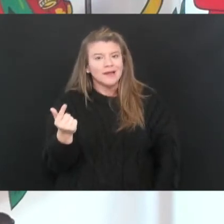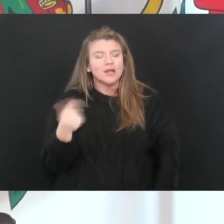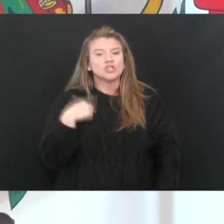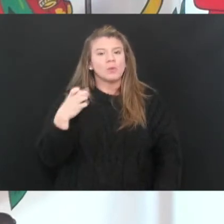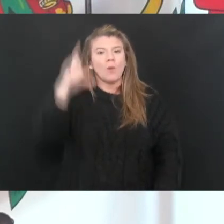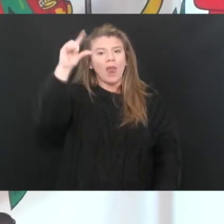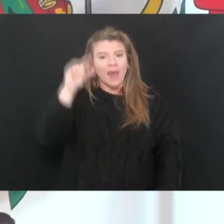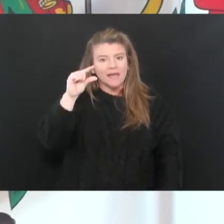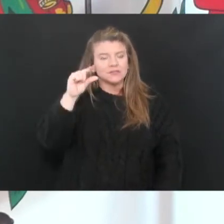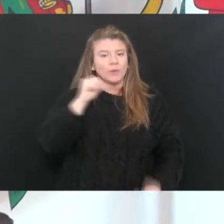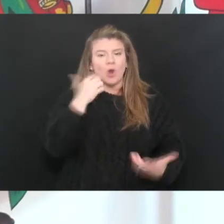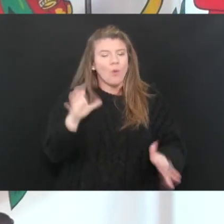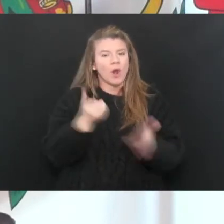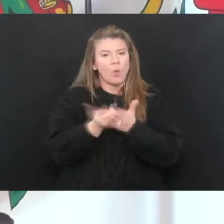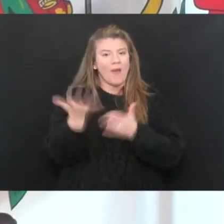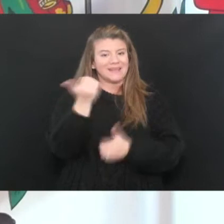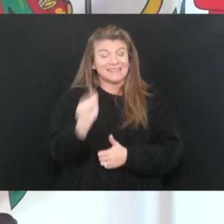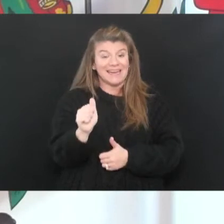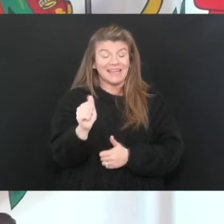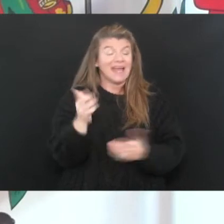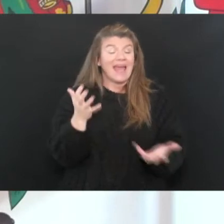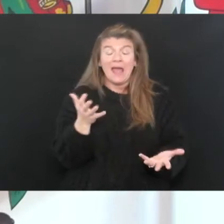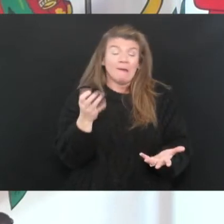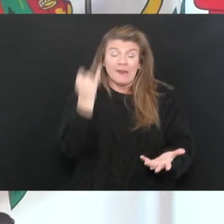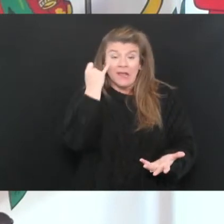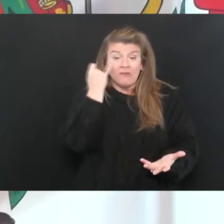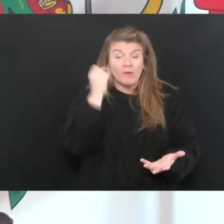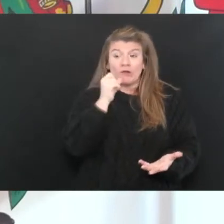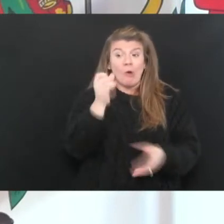there too. Or we're going to end up wasting some